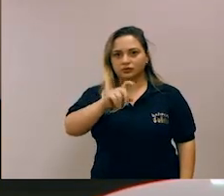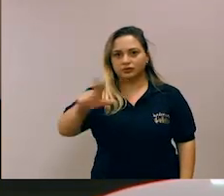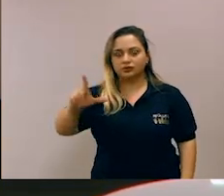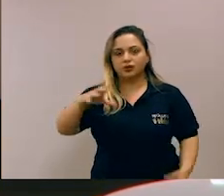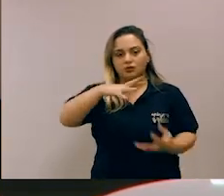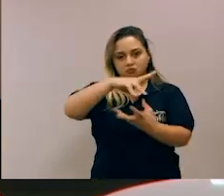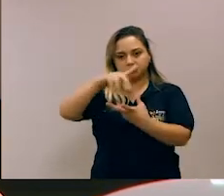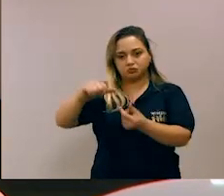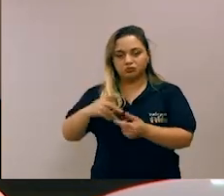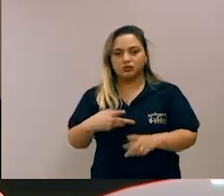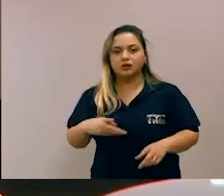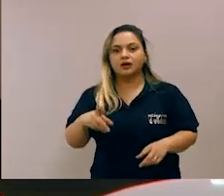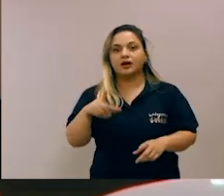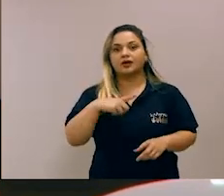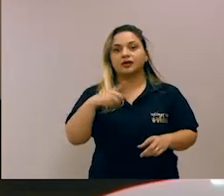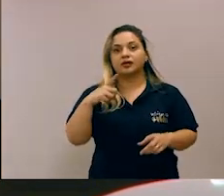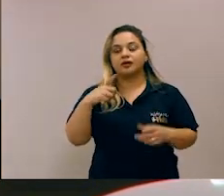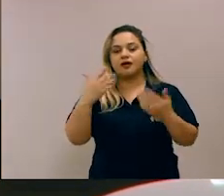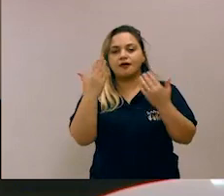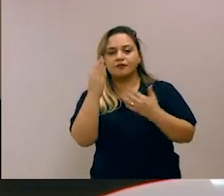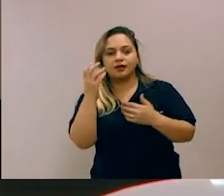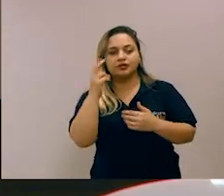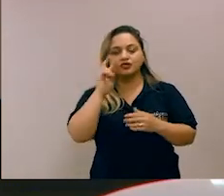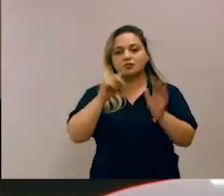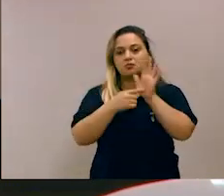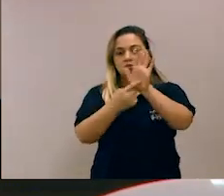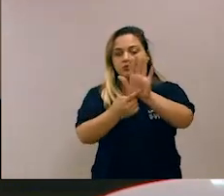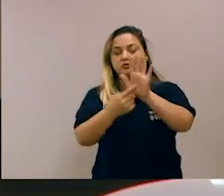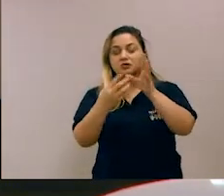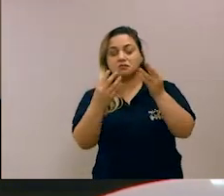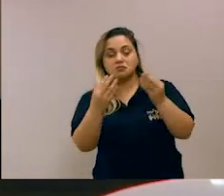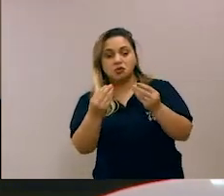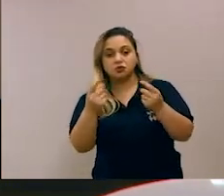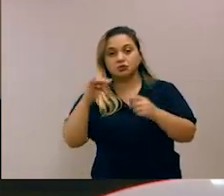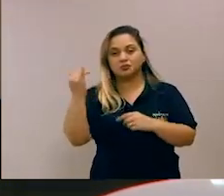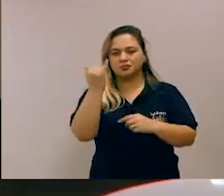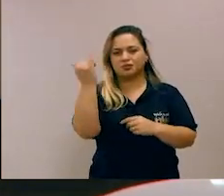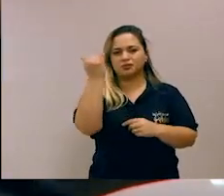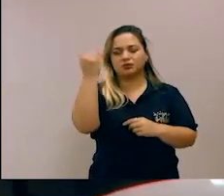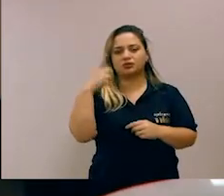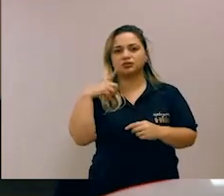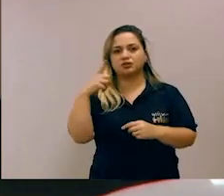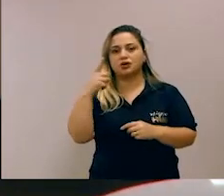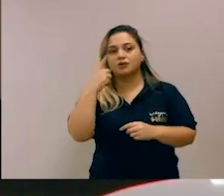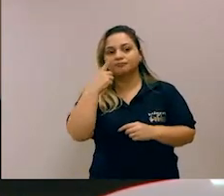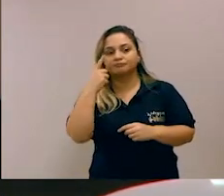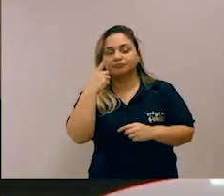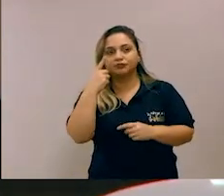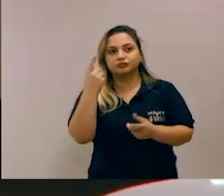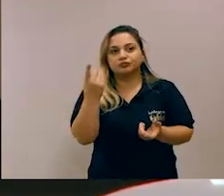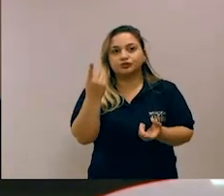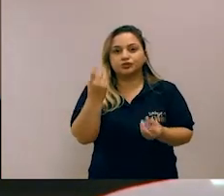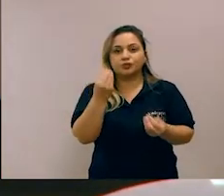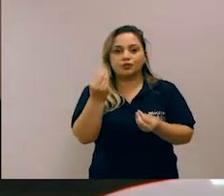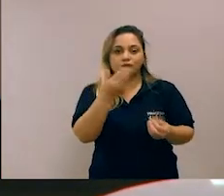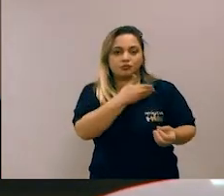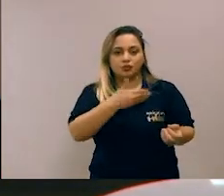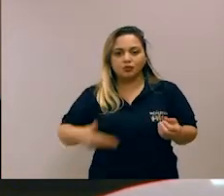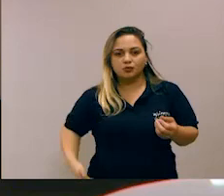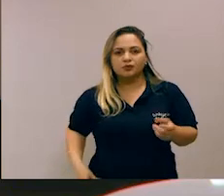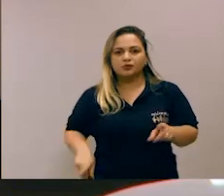words mentioned by the president of the TCU, they reflect how important this event is. From a